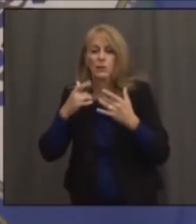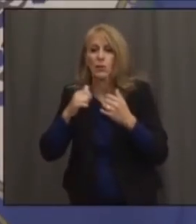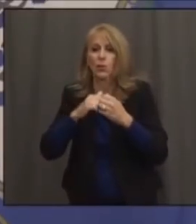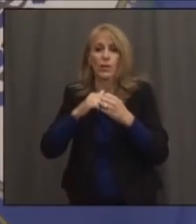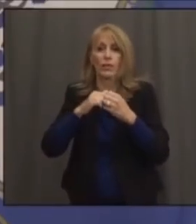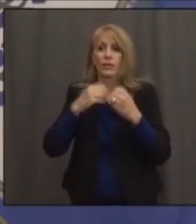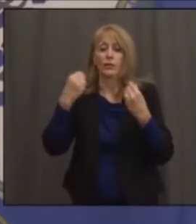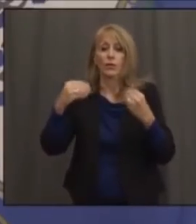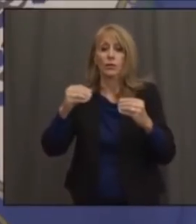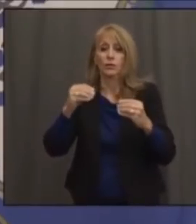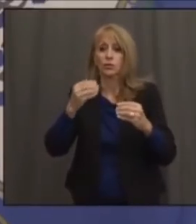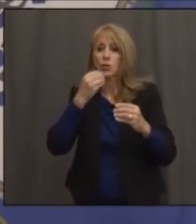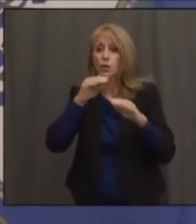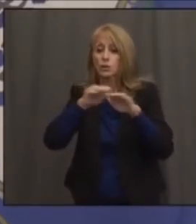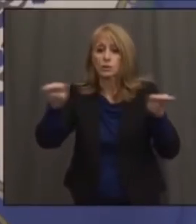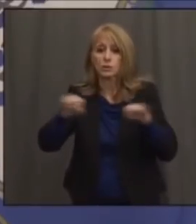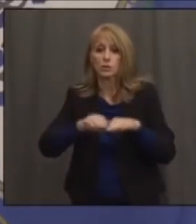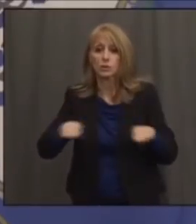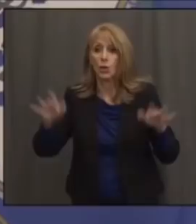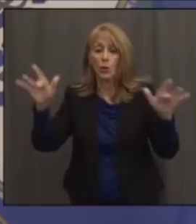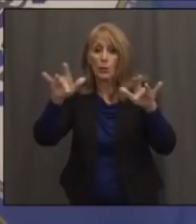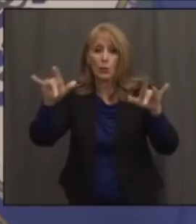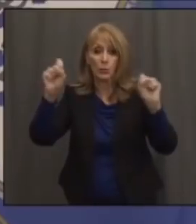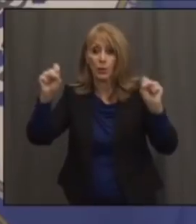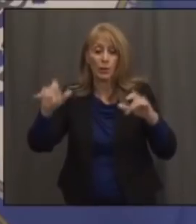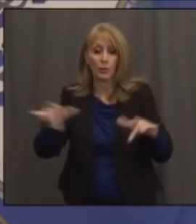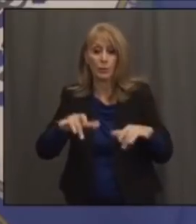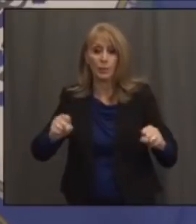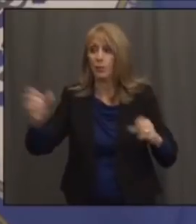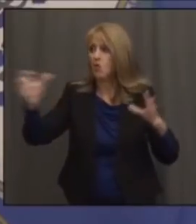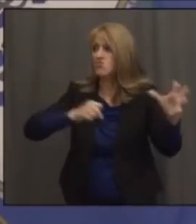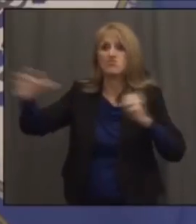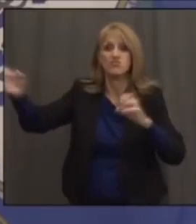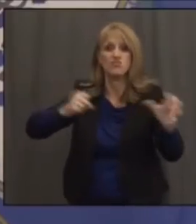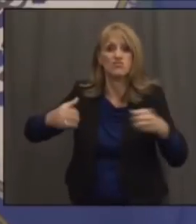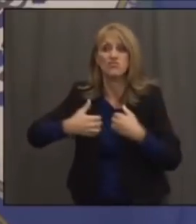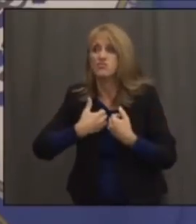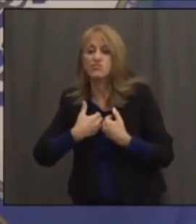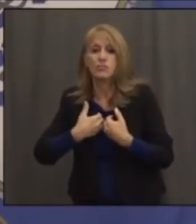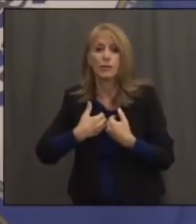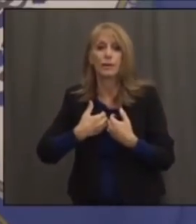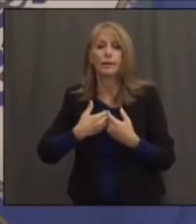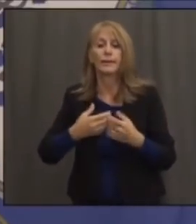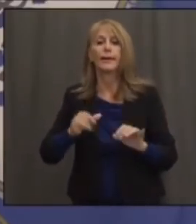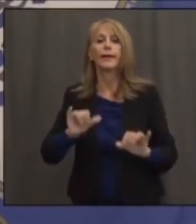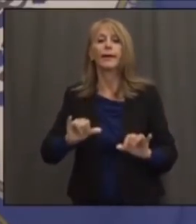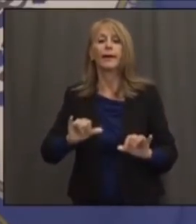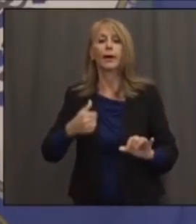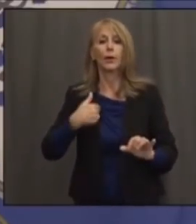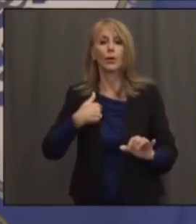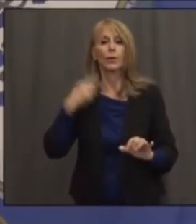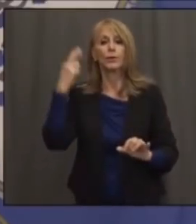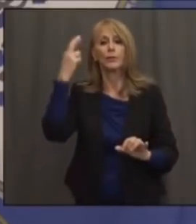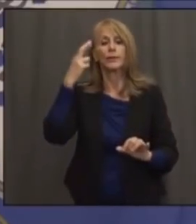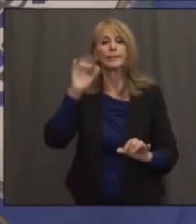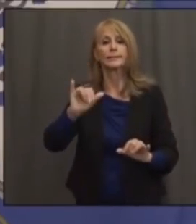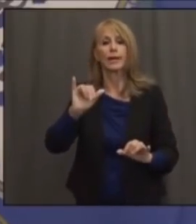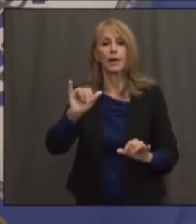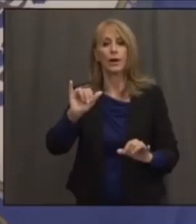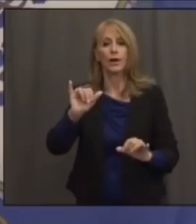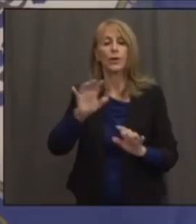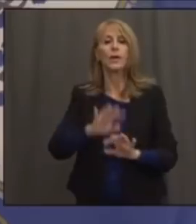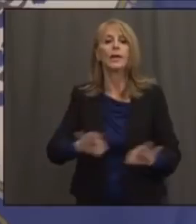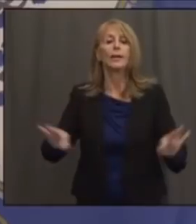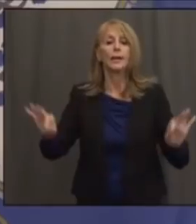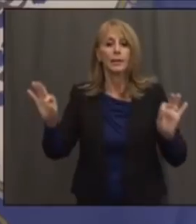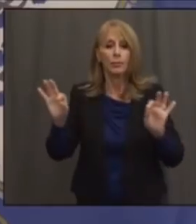shelves going back about a year or so. And I think we realize sort of the importance of Connecticut Fresh, at least